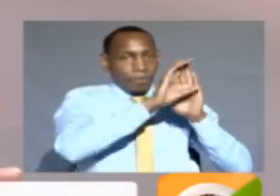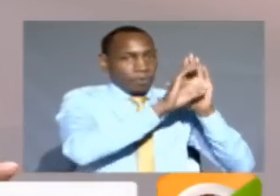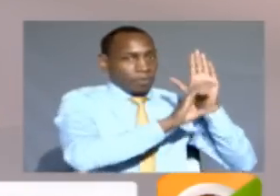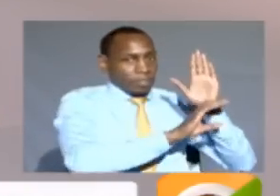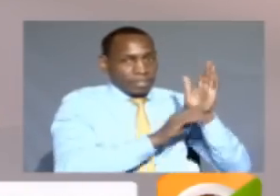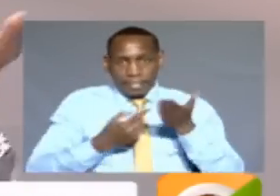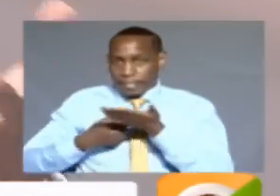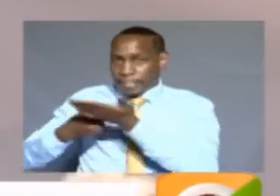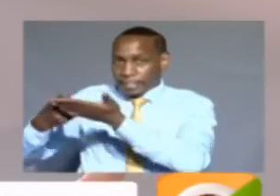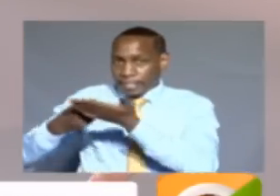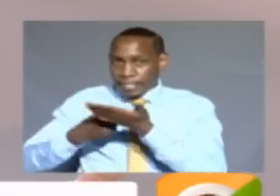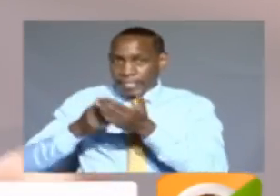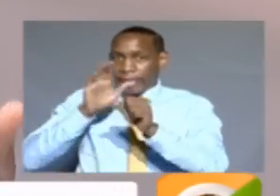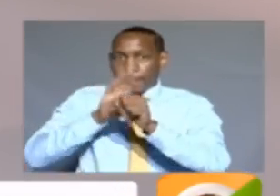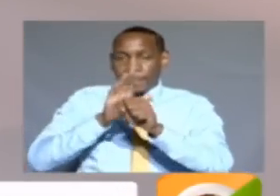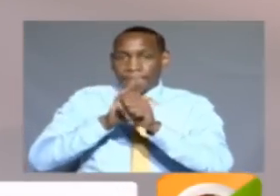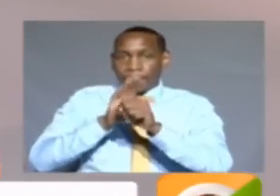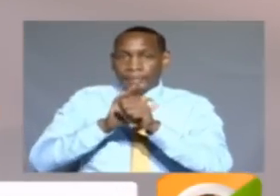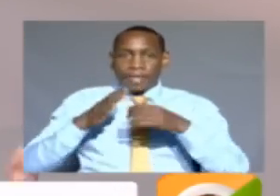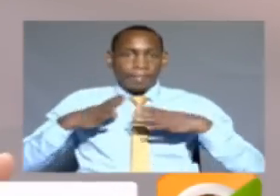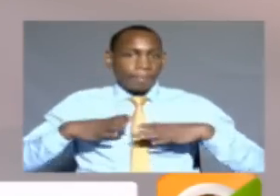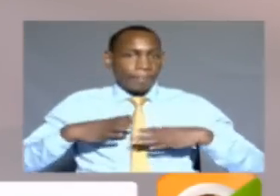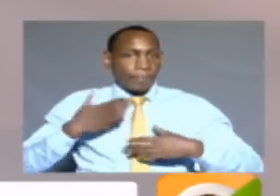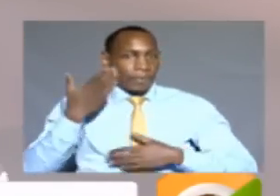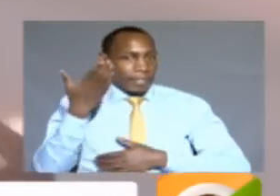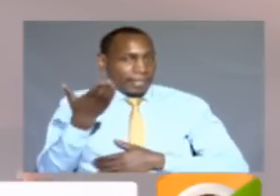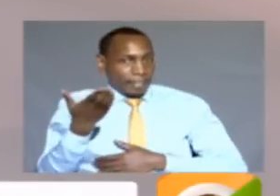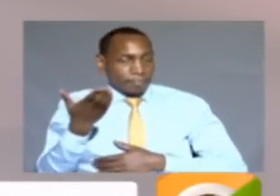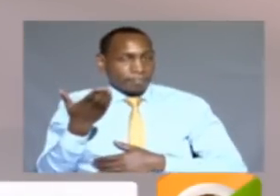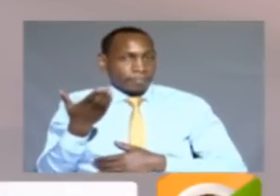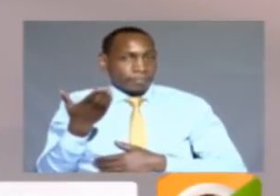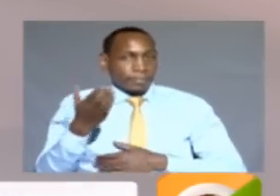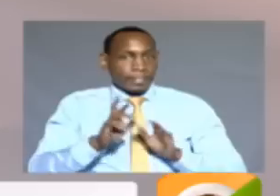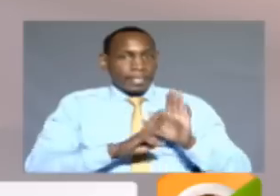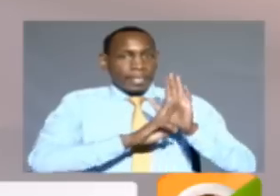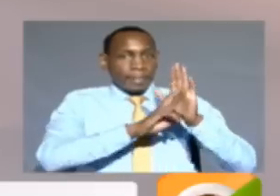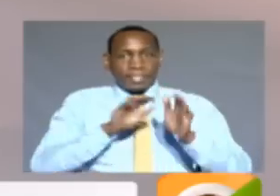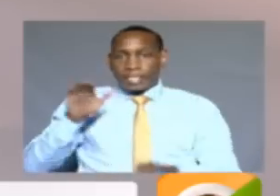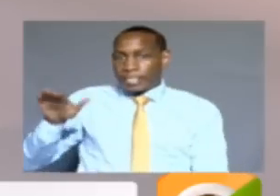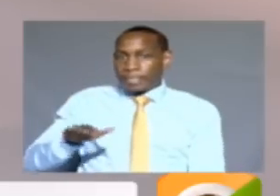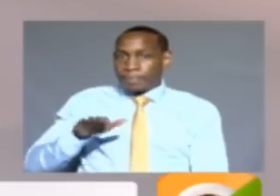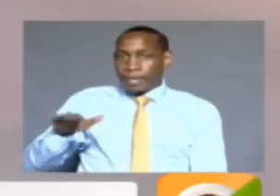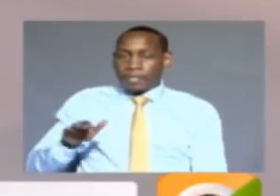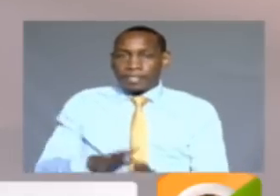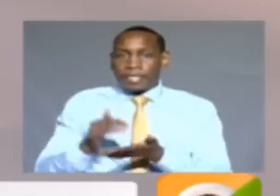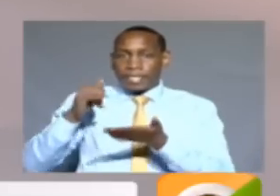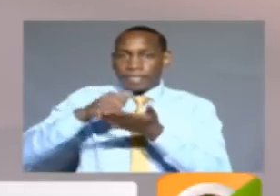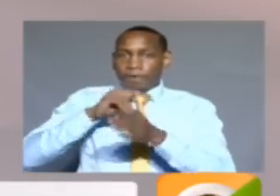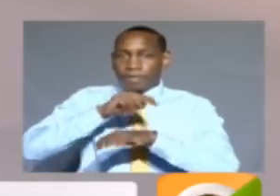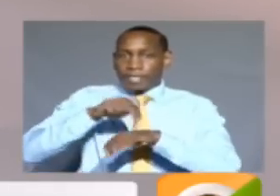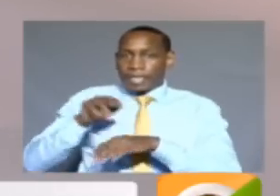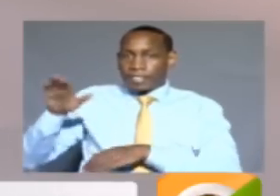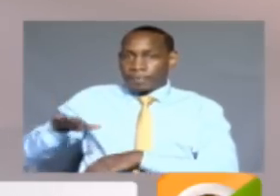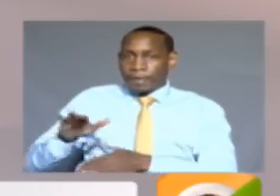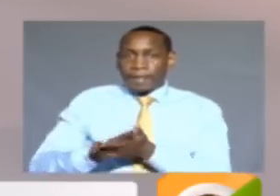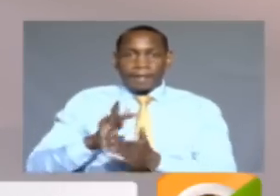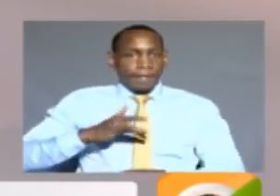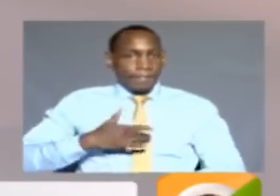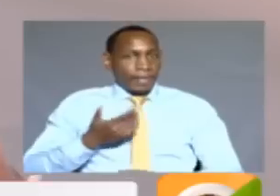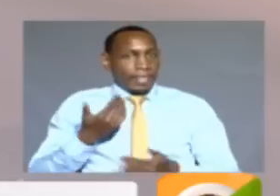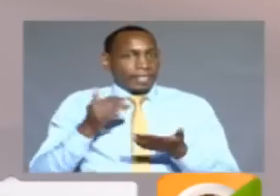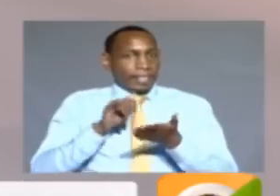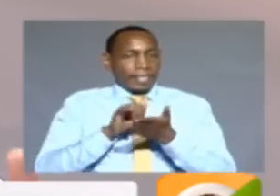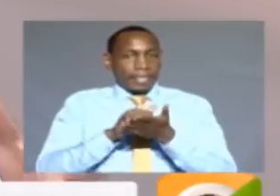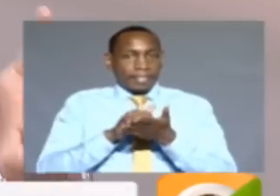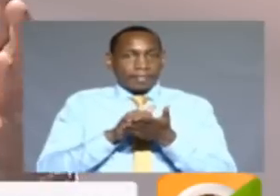being discussed, a majority of those people who were there, who were sort of representing Parliament, were in the National Assembly. So there's a sense in which